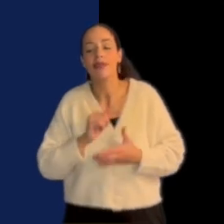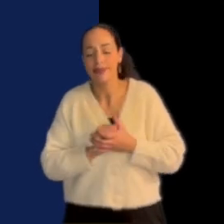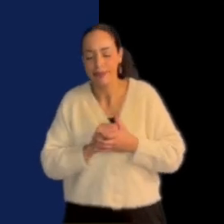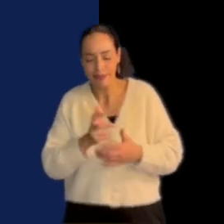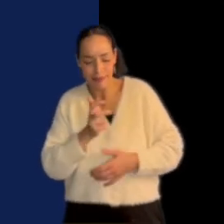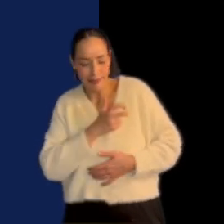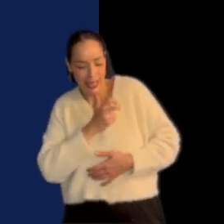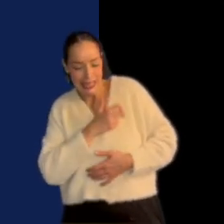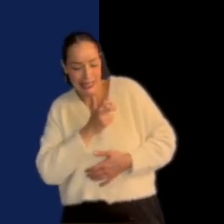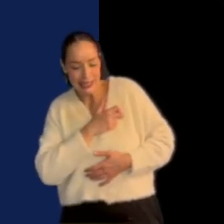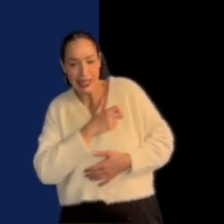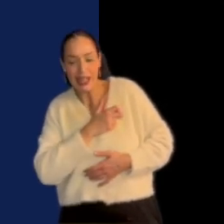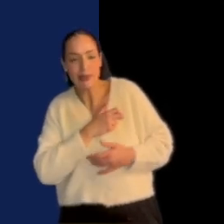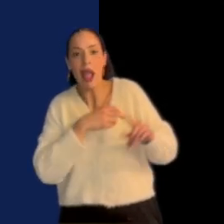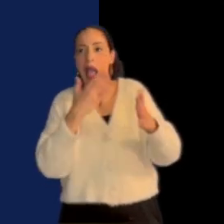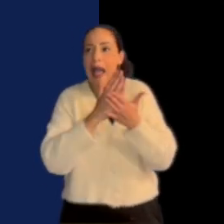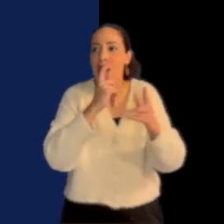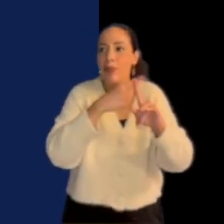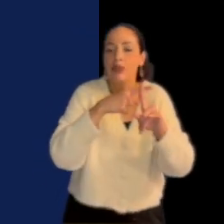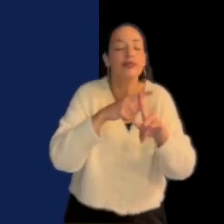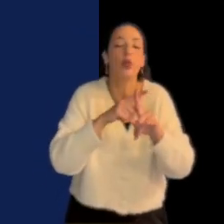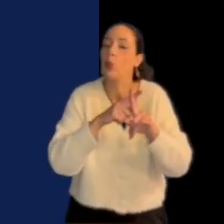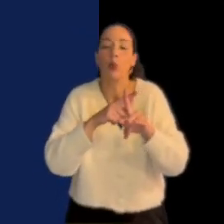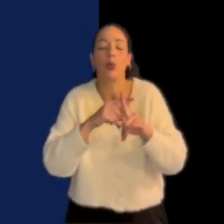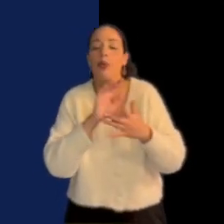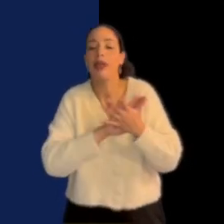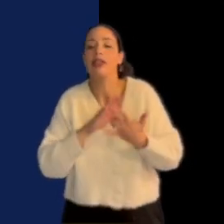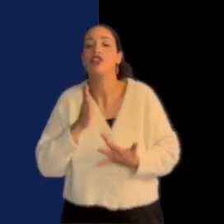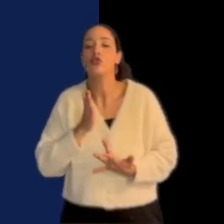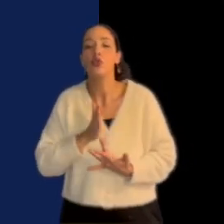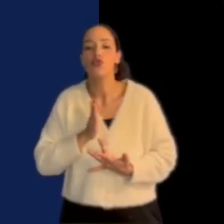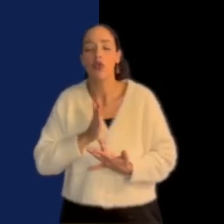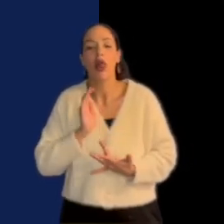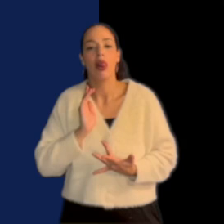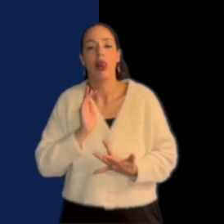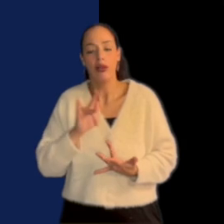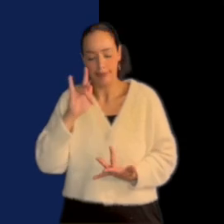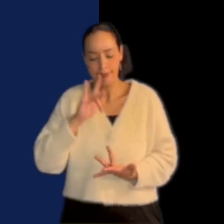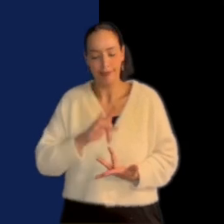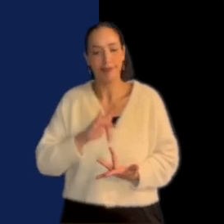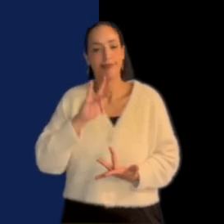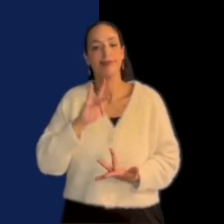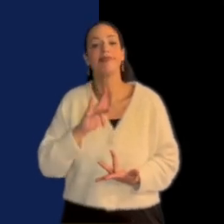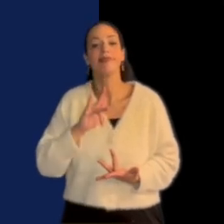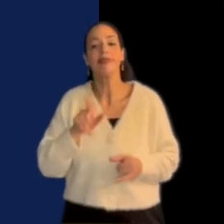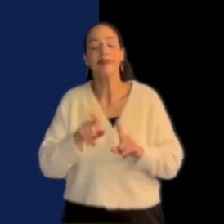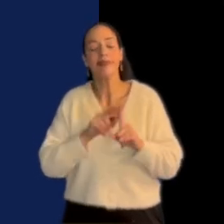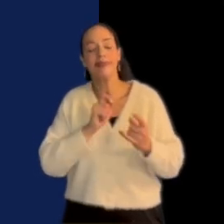with the care we give to those we support, we do not push gratitude or ask someone to think positively.